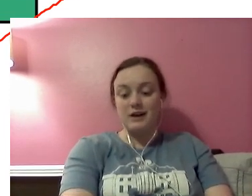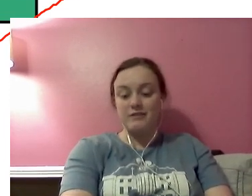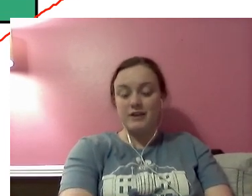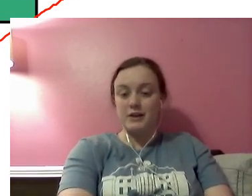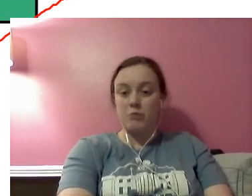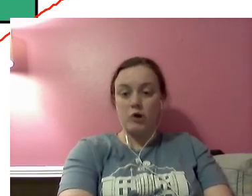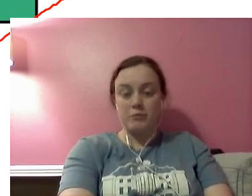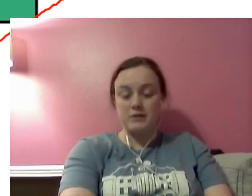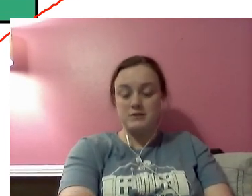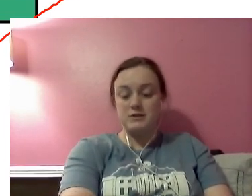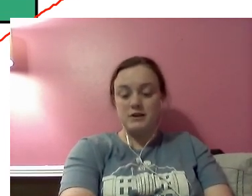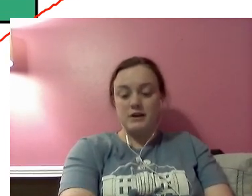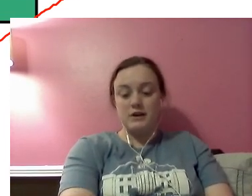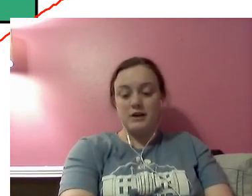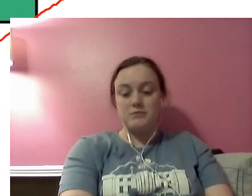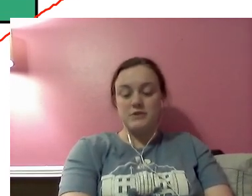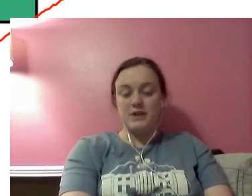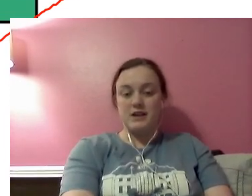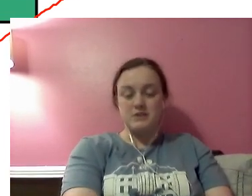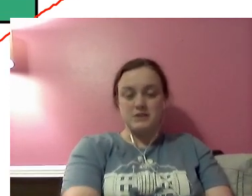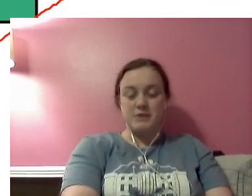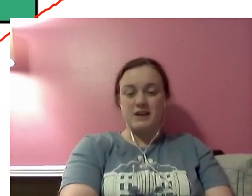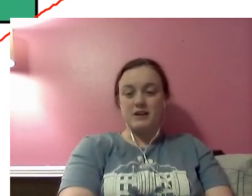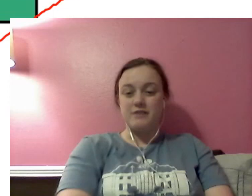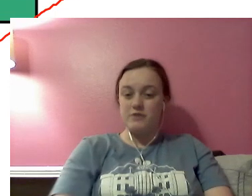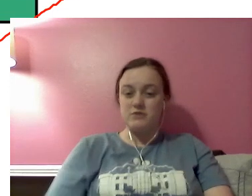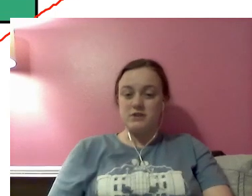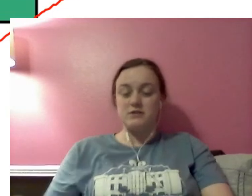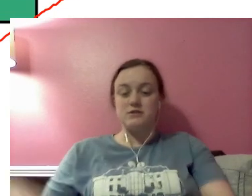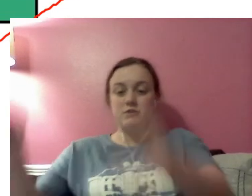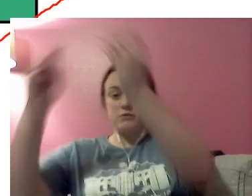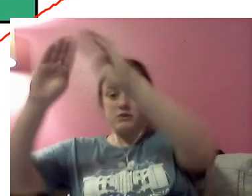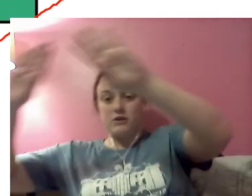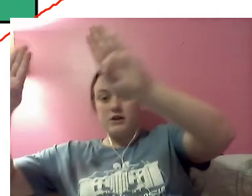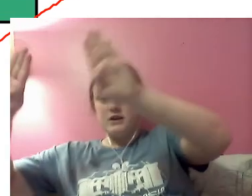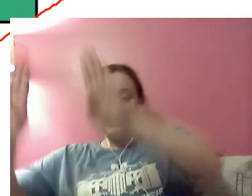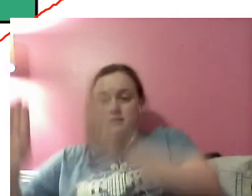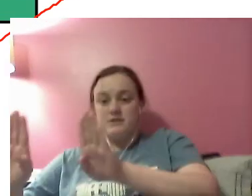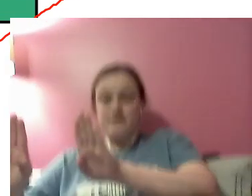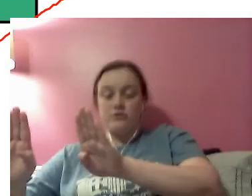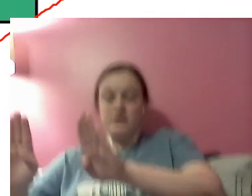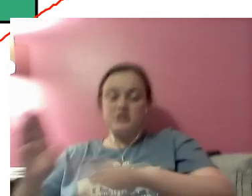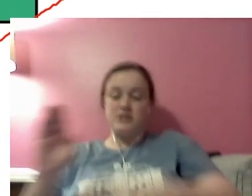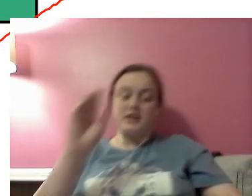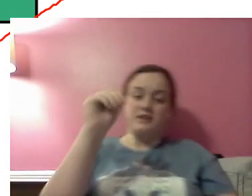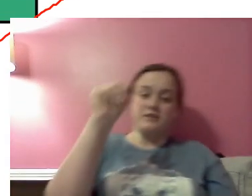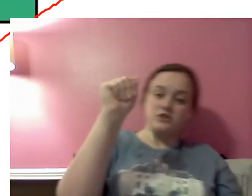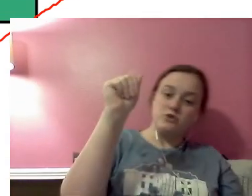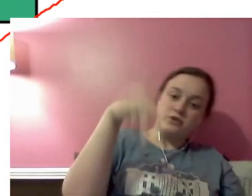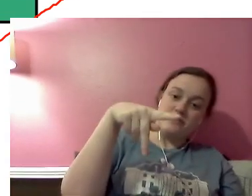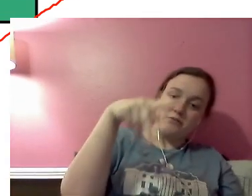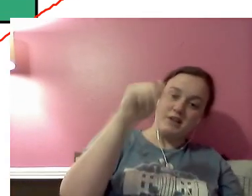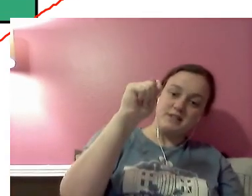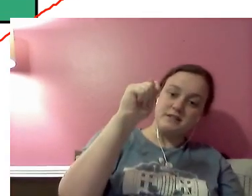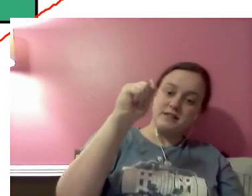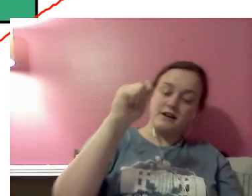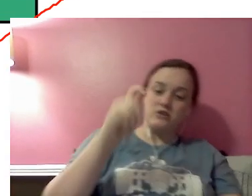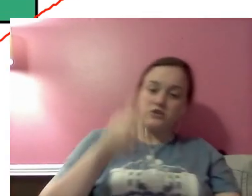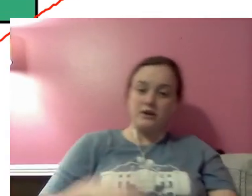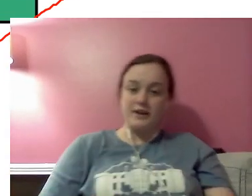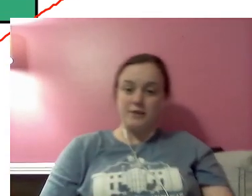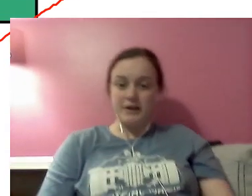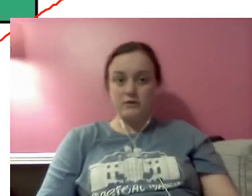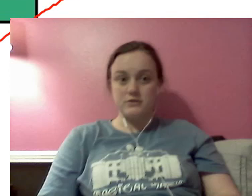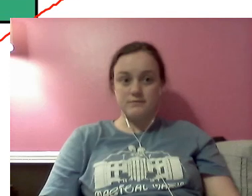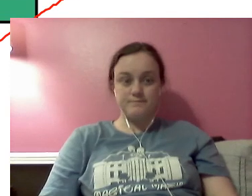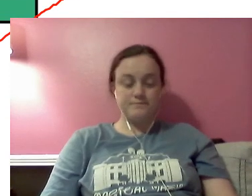that's kind of like an apartment. So that can just be kind of confusing. So you want to differentiate the two different places that you're